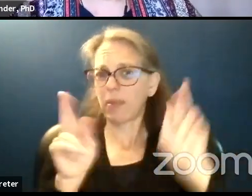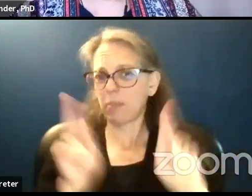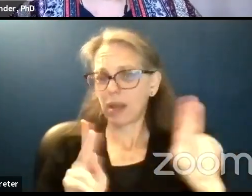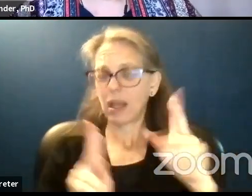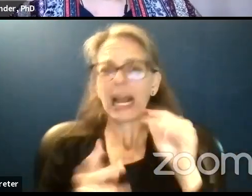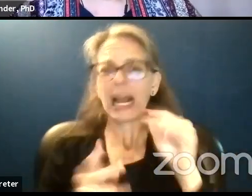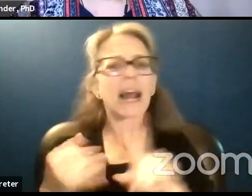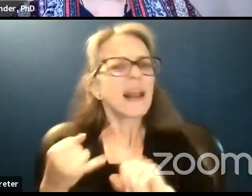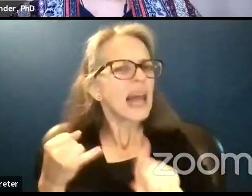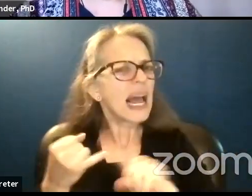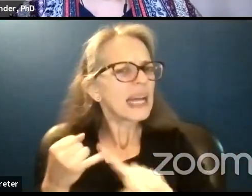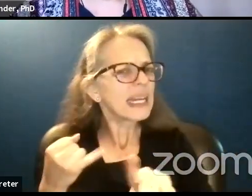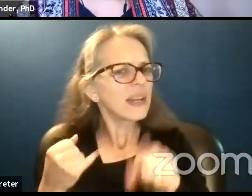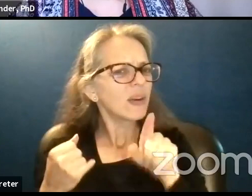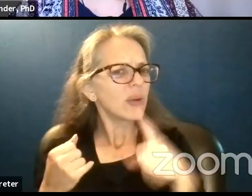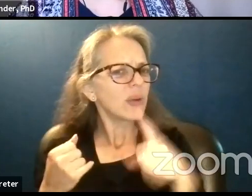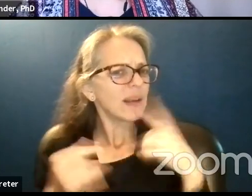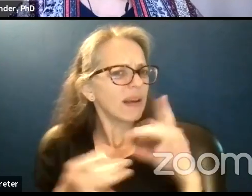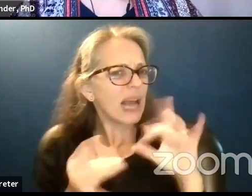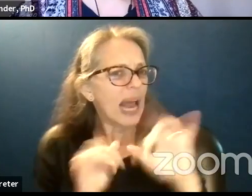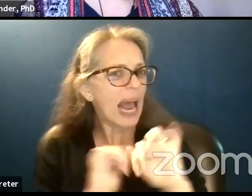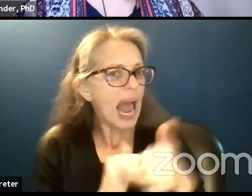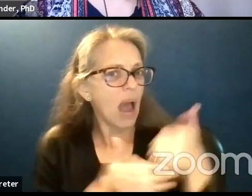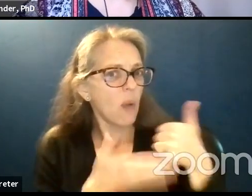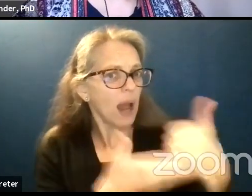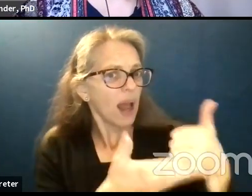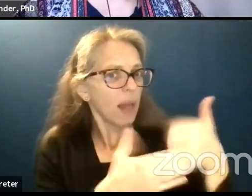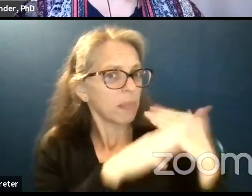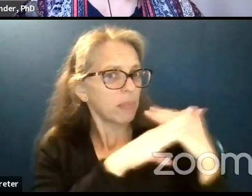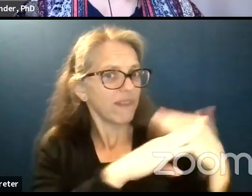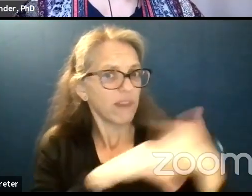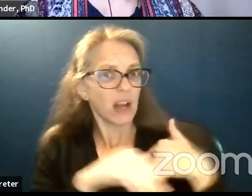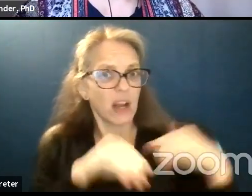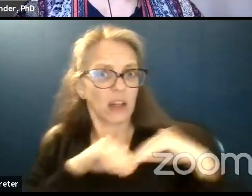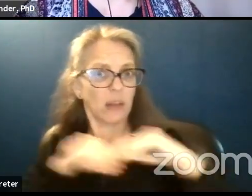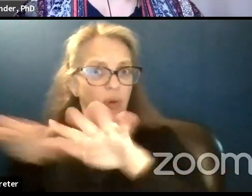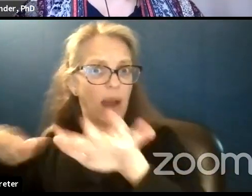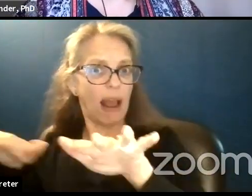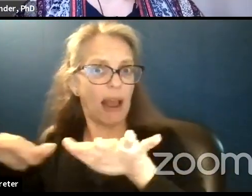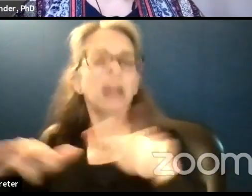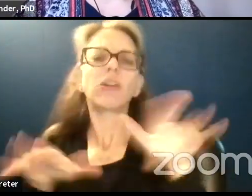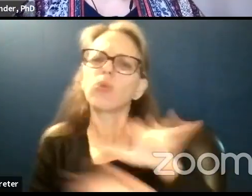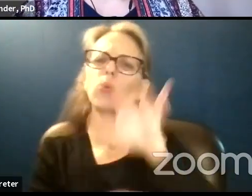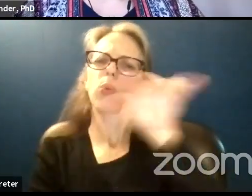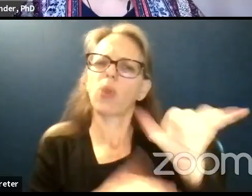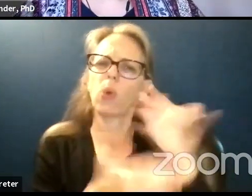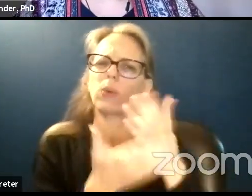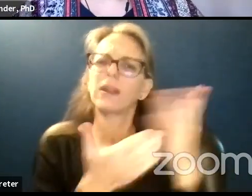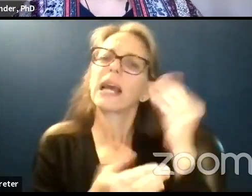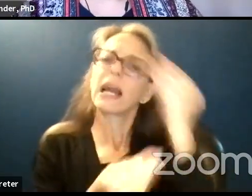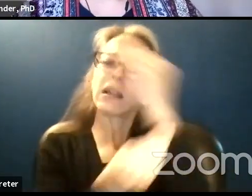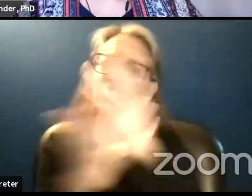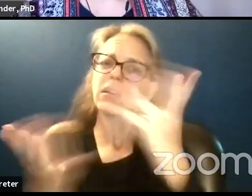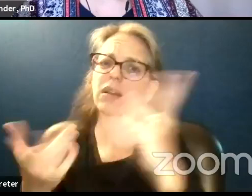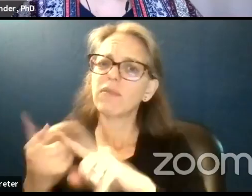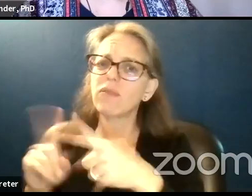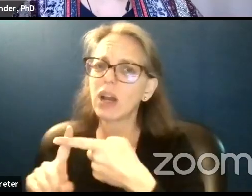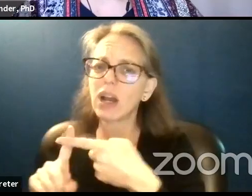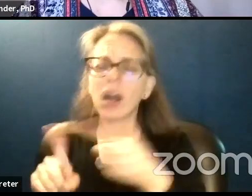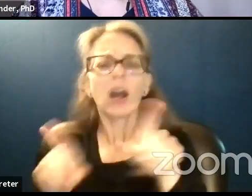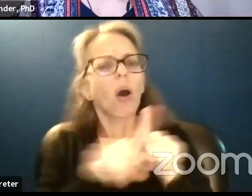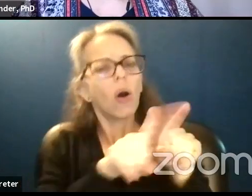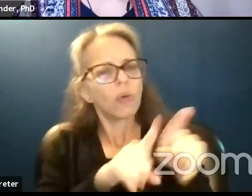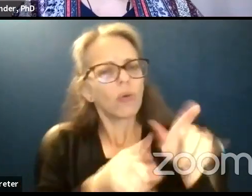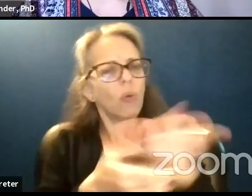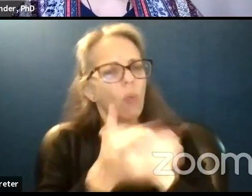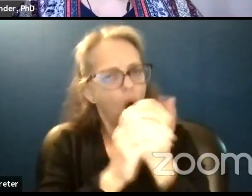last part was, how can you help prevent spread it? So all of those things, plus you can tell your friends. And then of course you can wash your